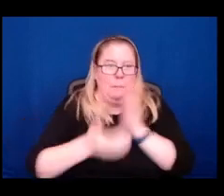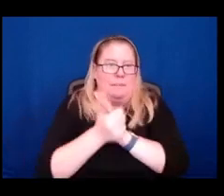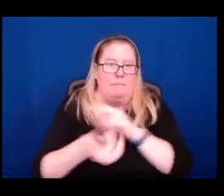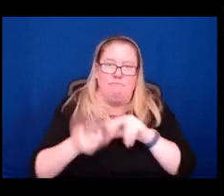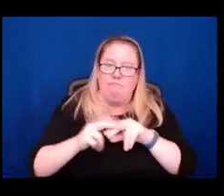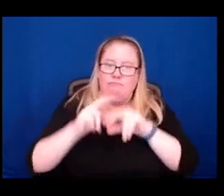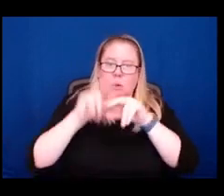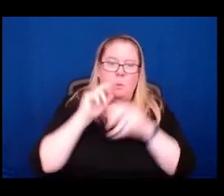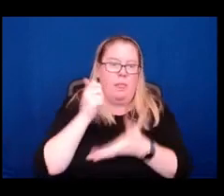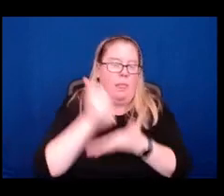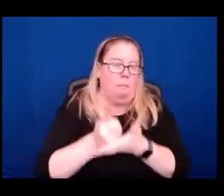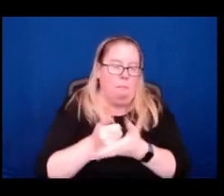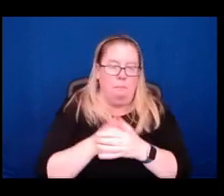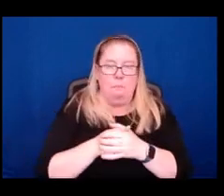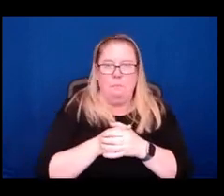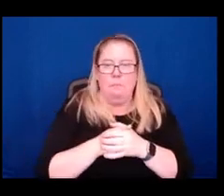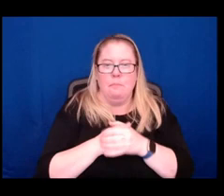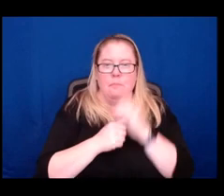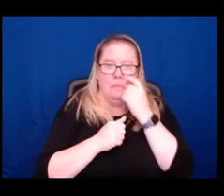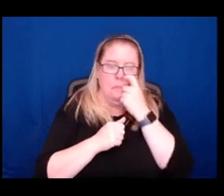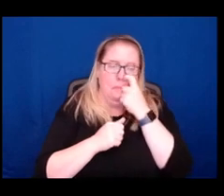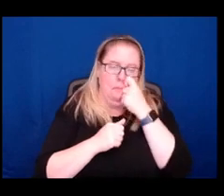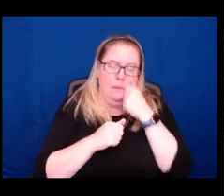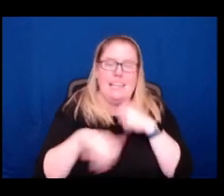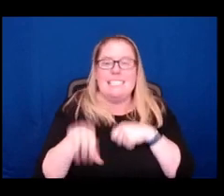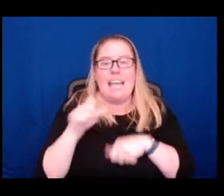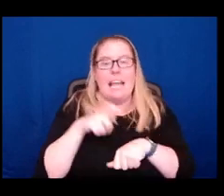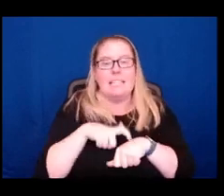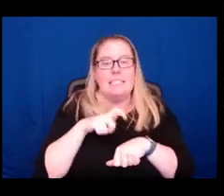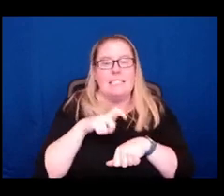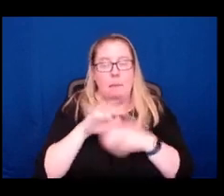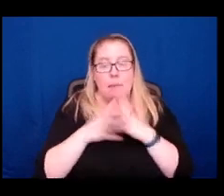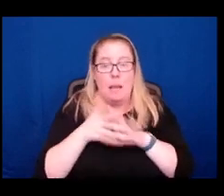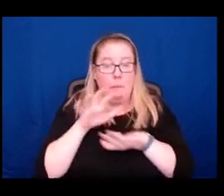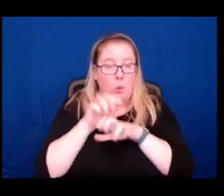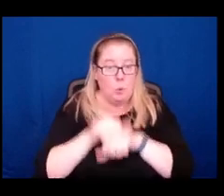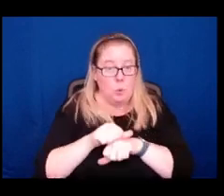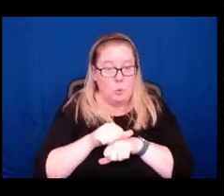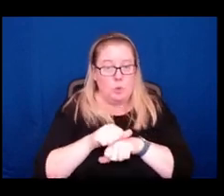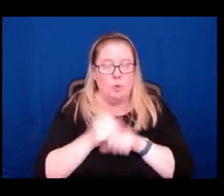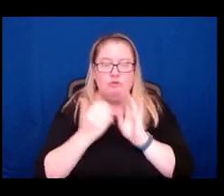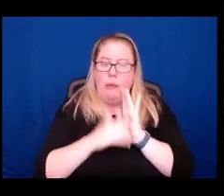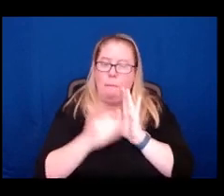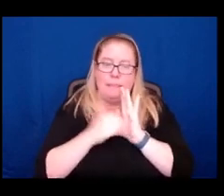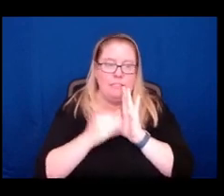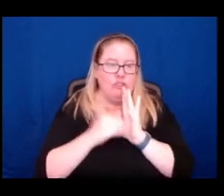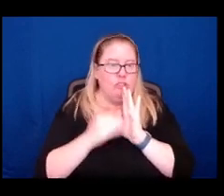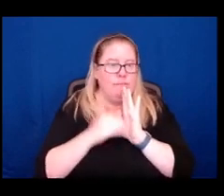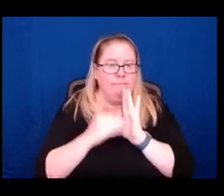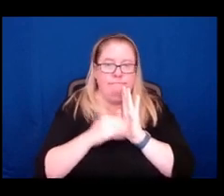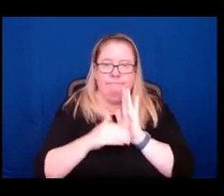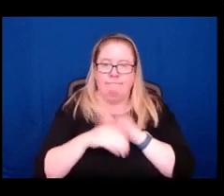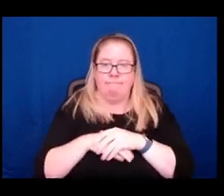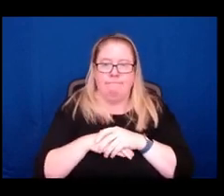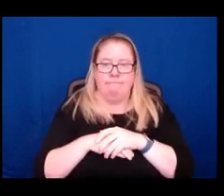it takes just a little time to get used to it. It just takes repetition, honestly. Just a little repetition.